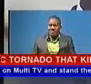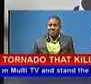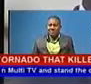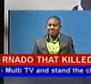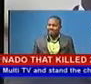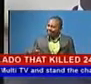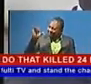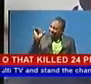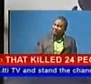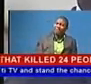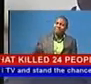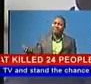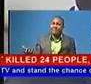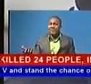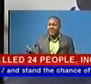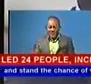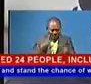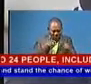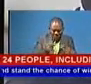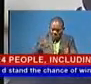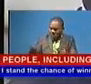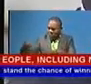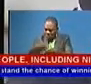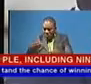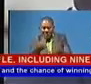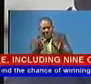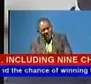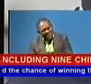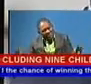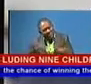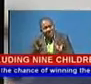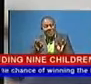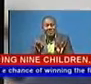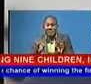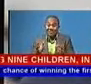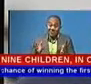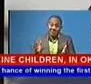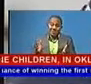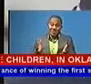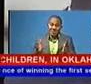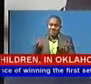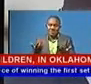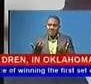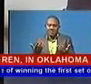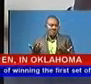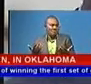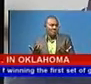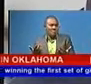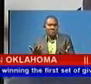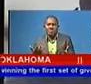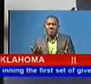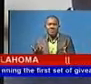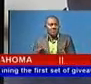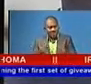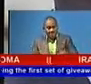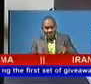completely. That categorization is so fundamental to the cases they are making. And the categorization became a moving goal post